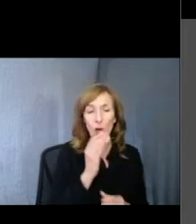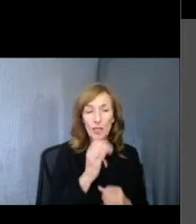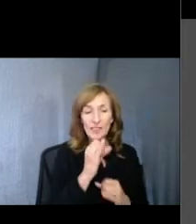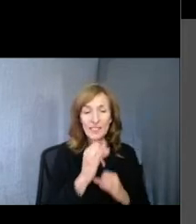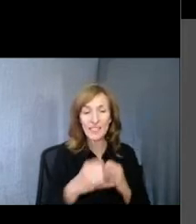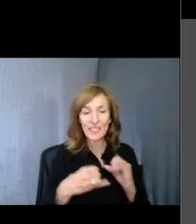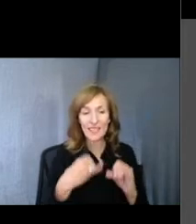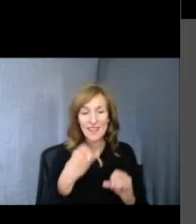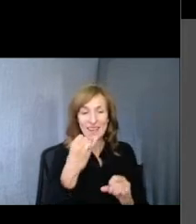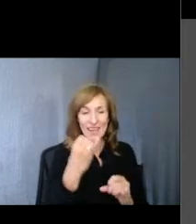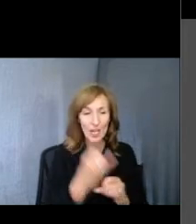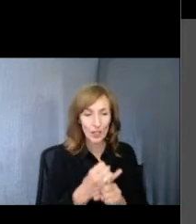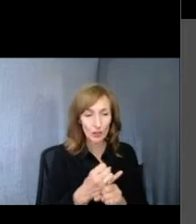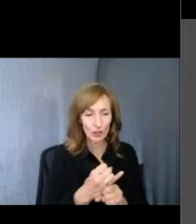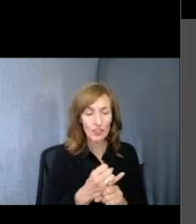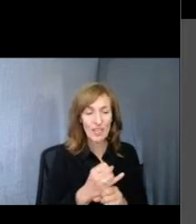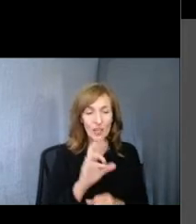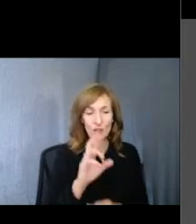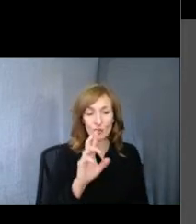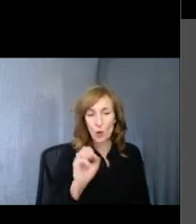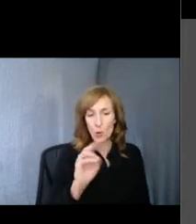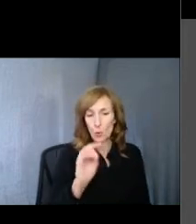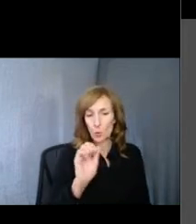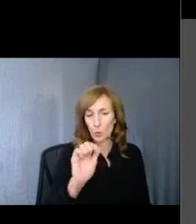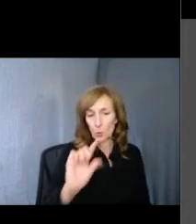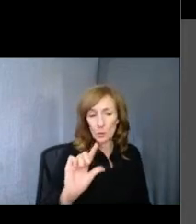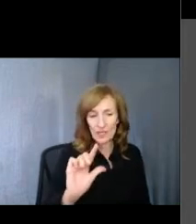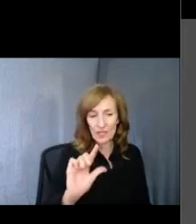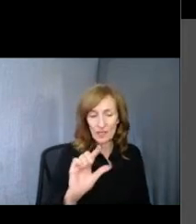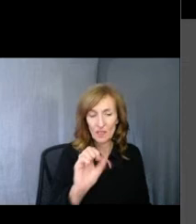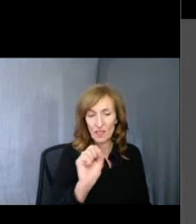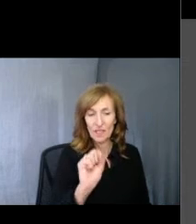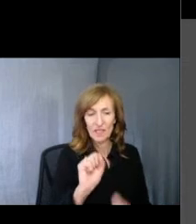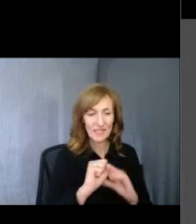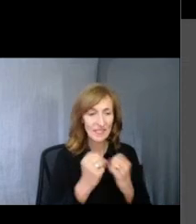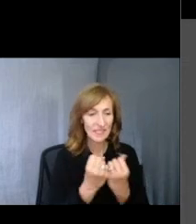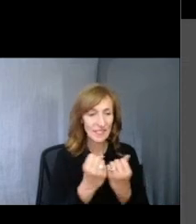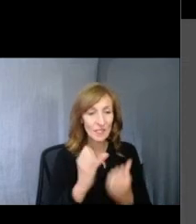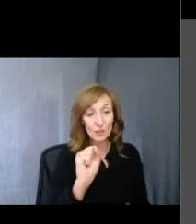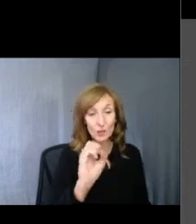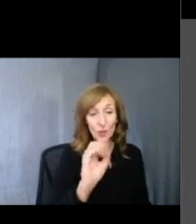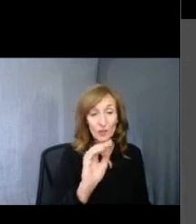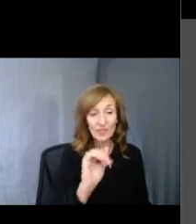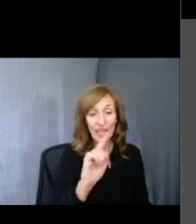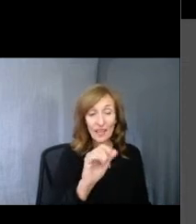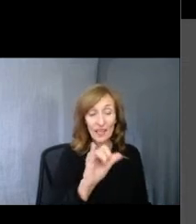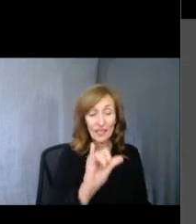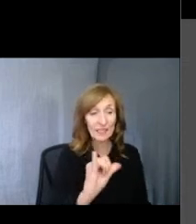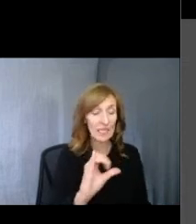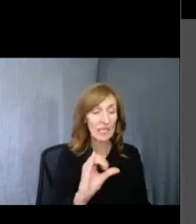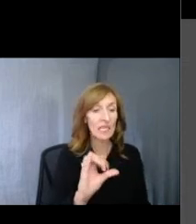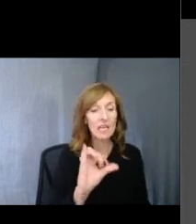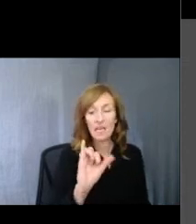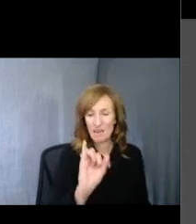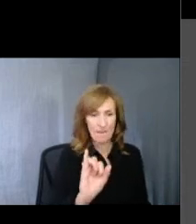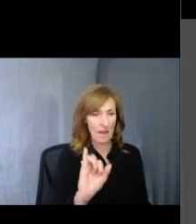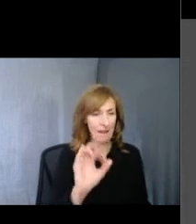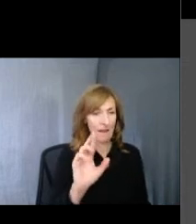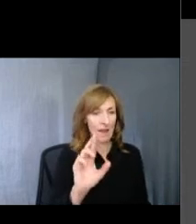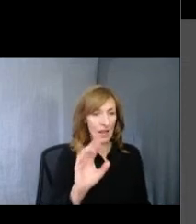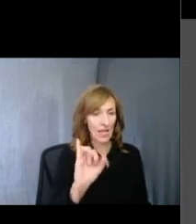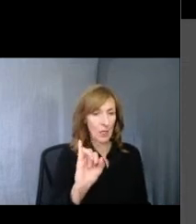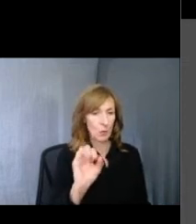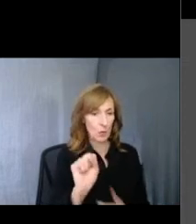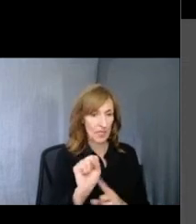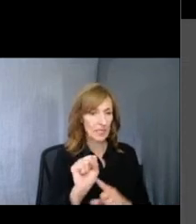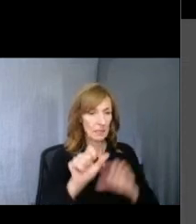IRIS in, you should get it on a Google search. You should go. They have great information about all kinds of, from acute